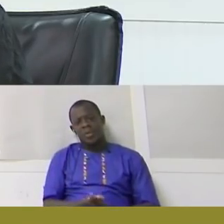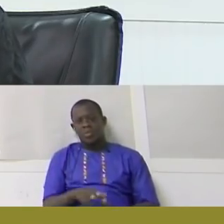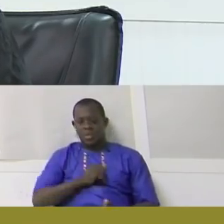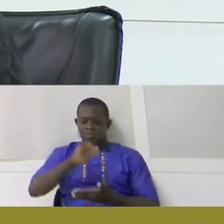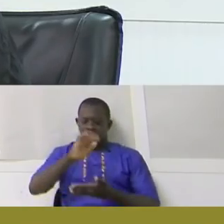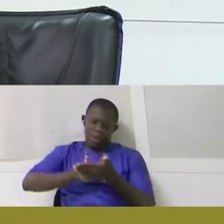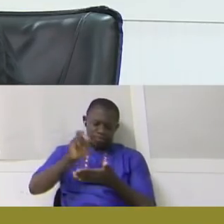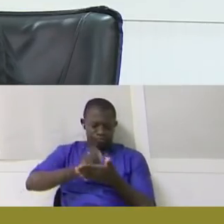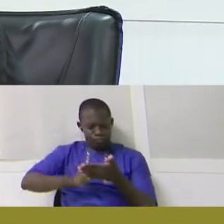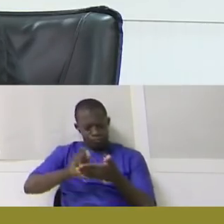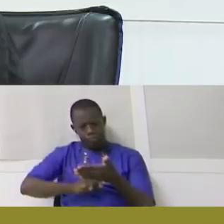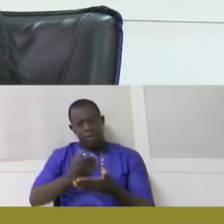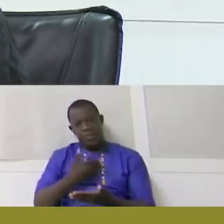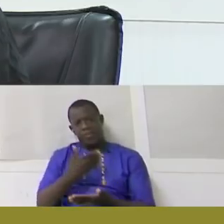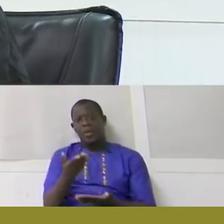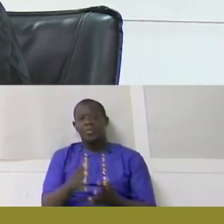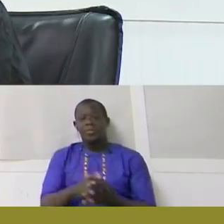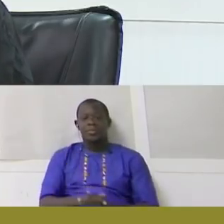So he took a paper and